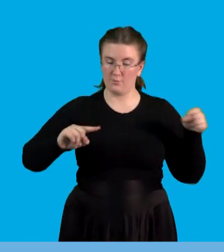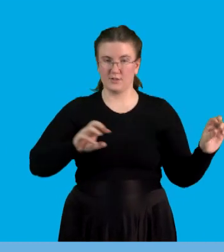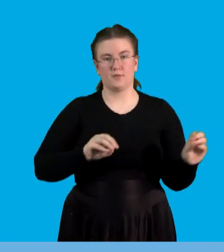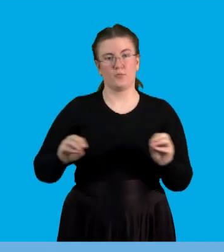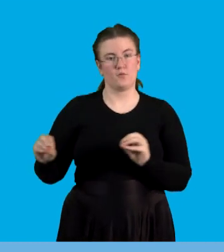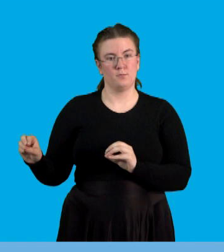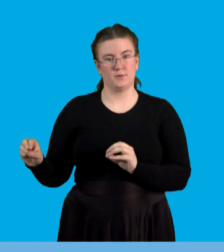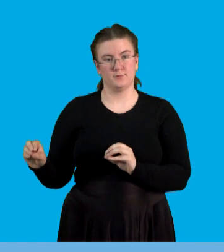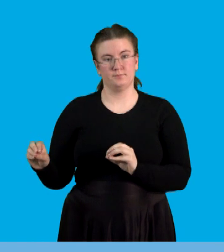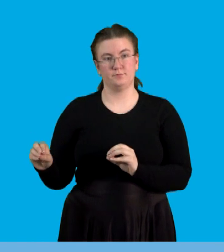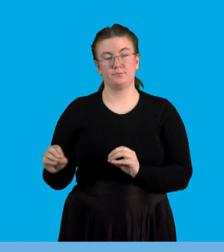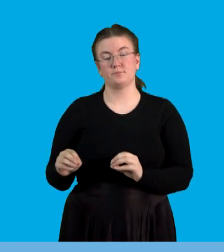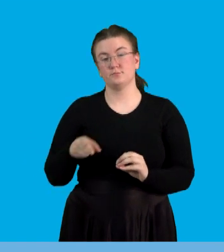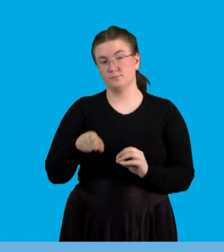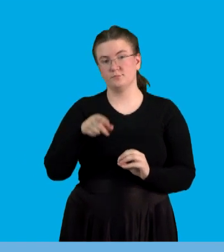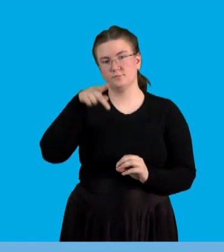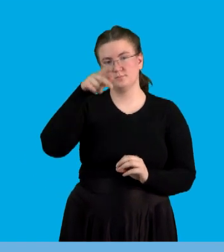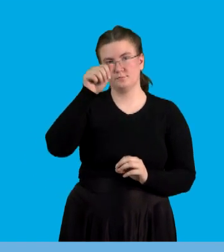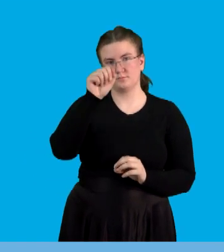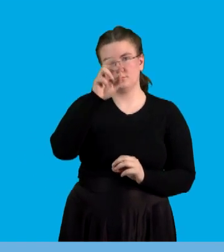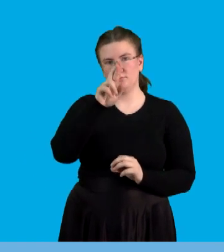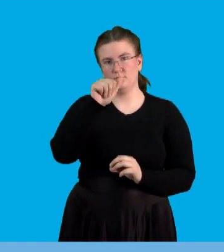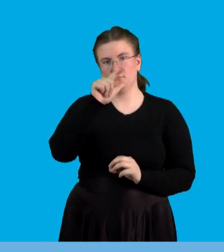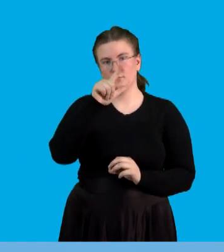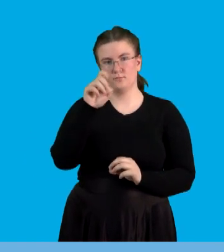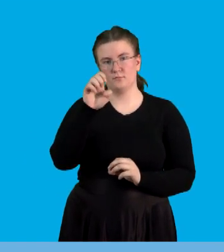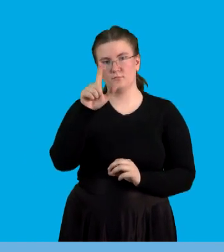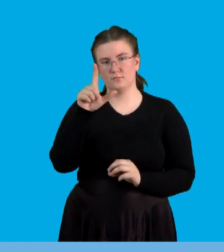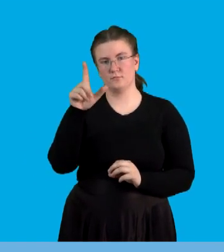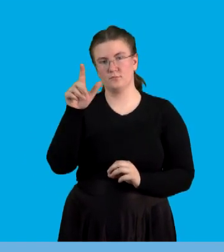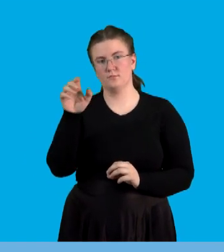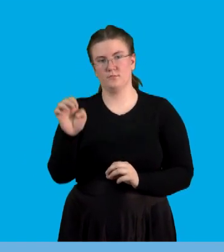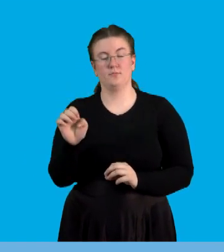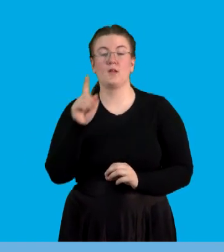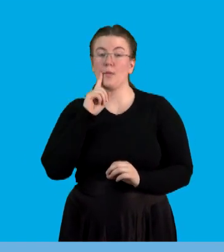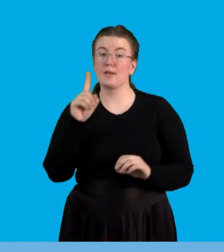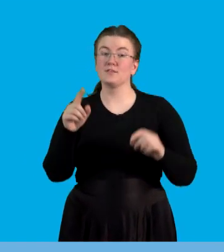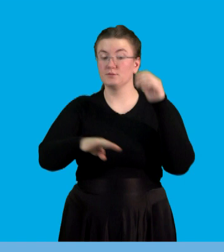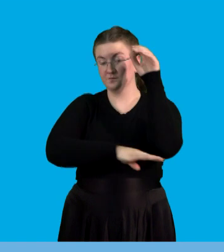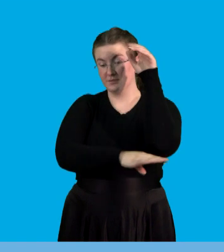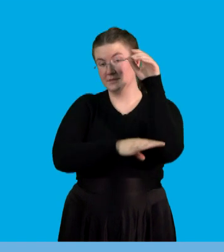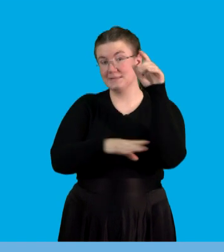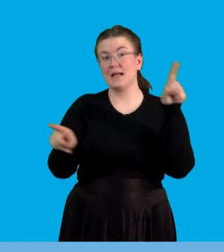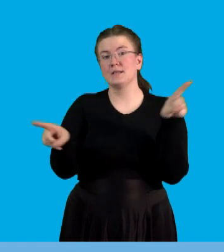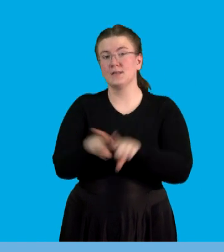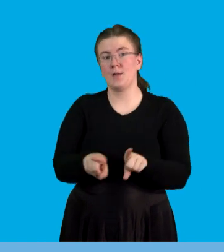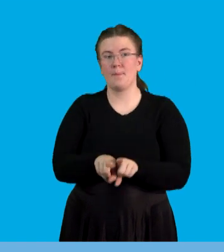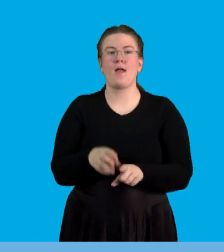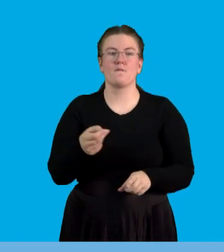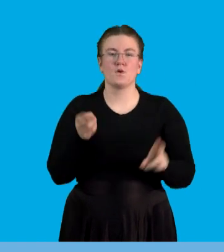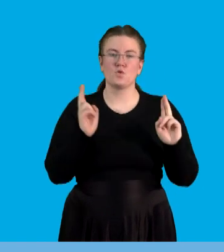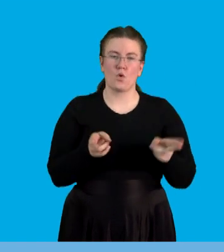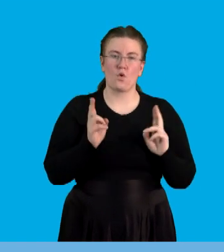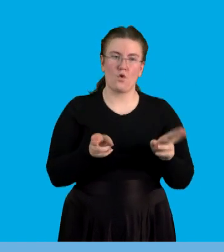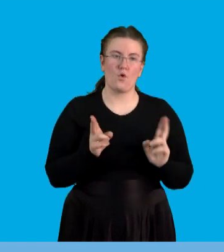that frictional force is exerted parallel to the surface. Now, the very same surface is going to exert a normal force, and that